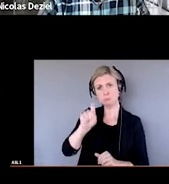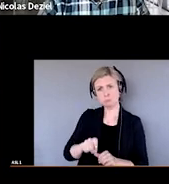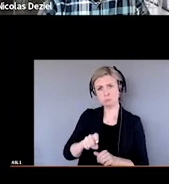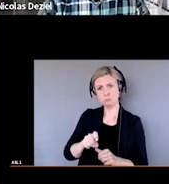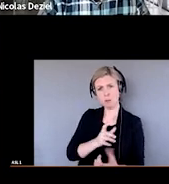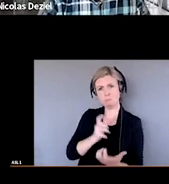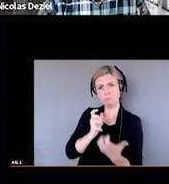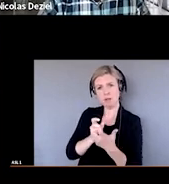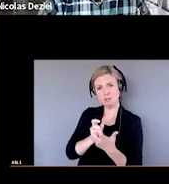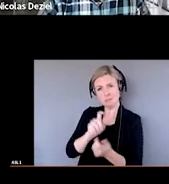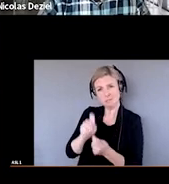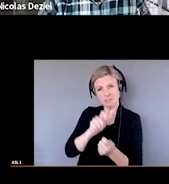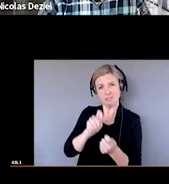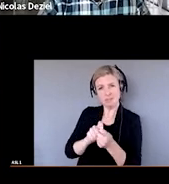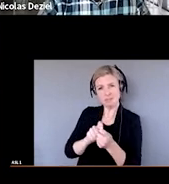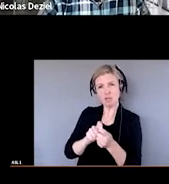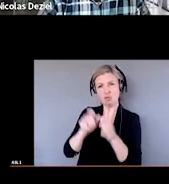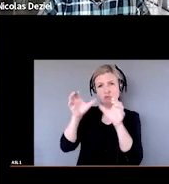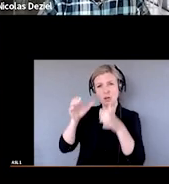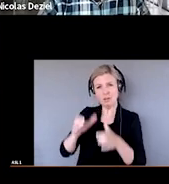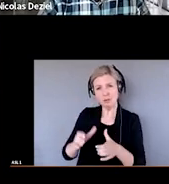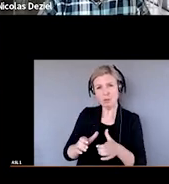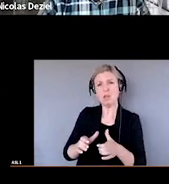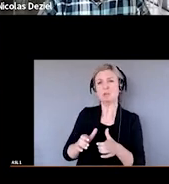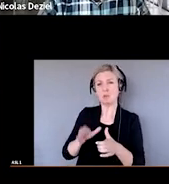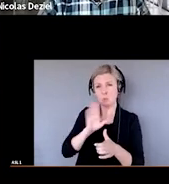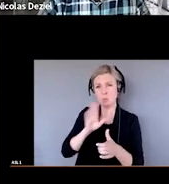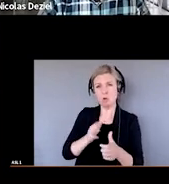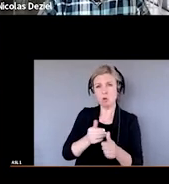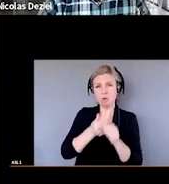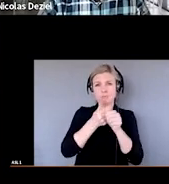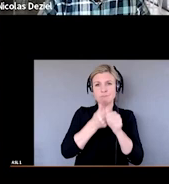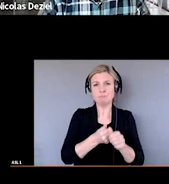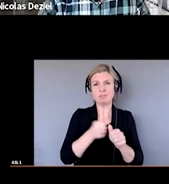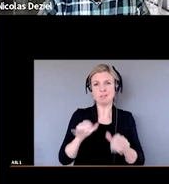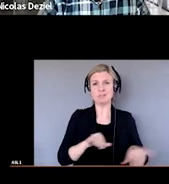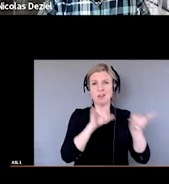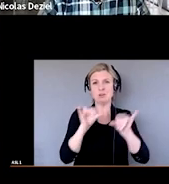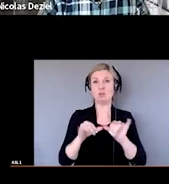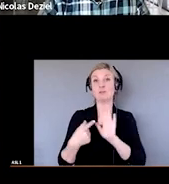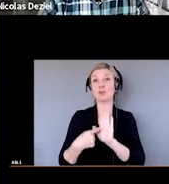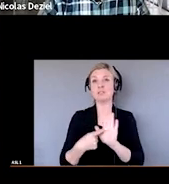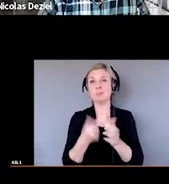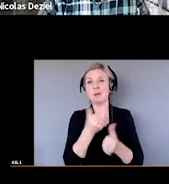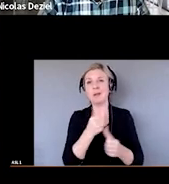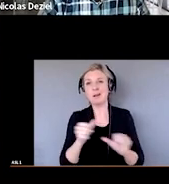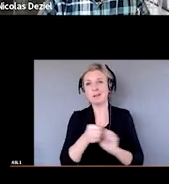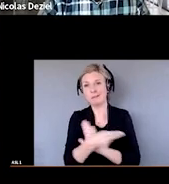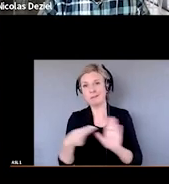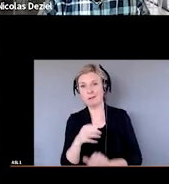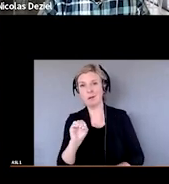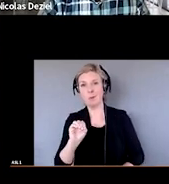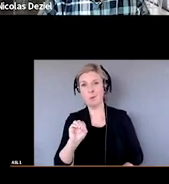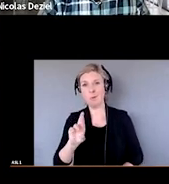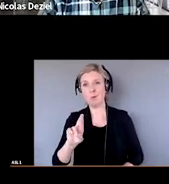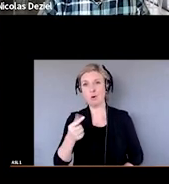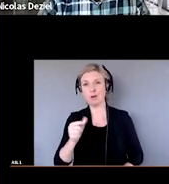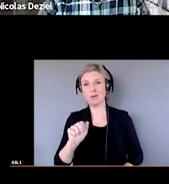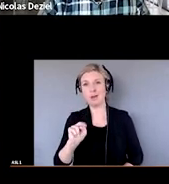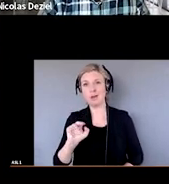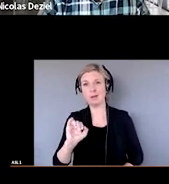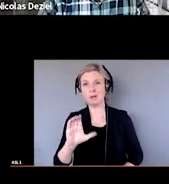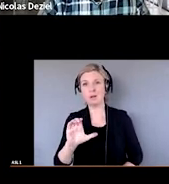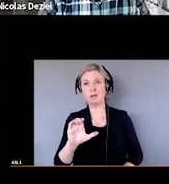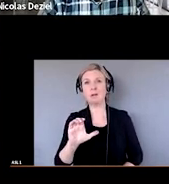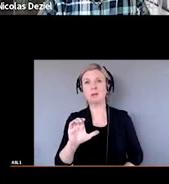to comply with a defined standard. So you can think of organic products. Such products would need